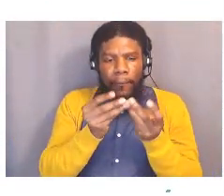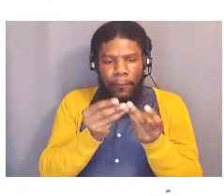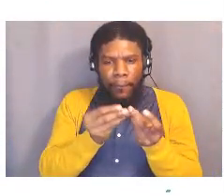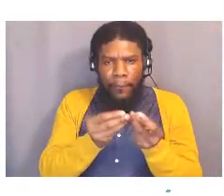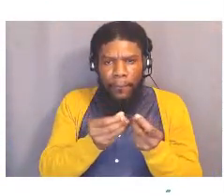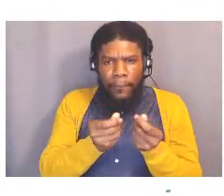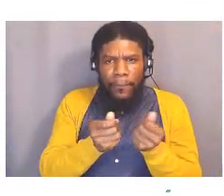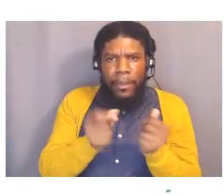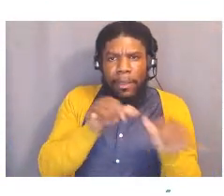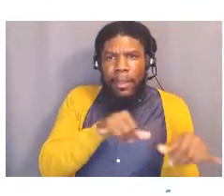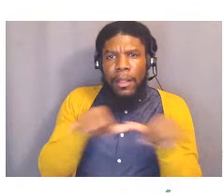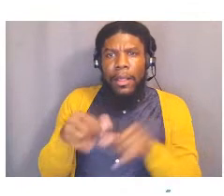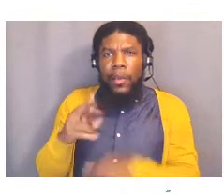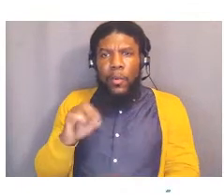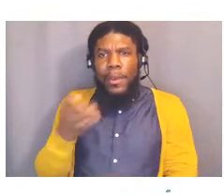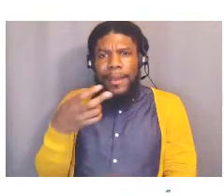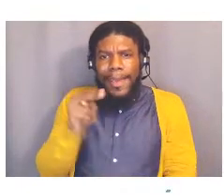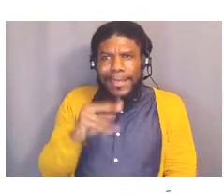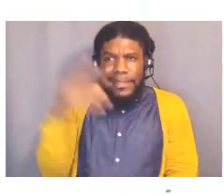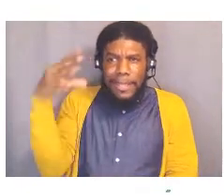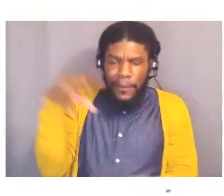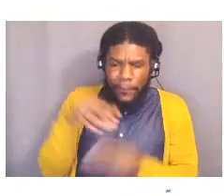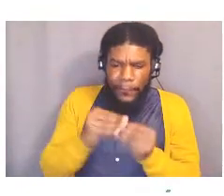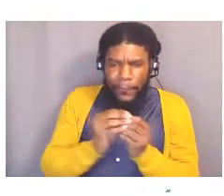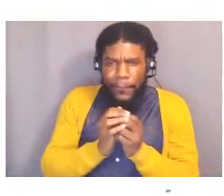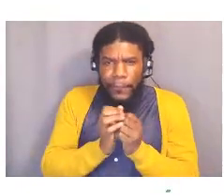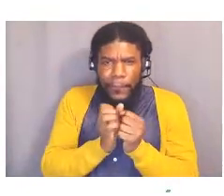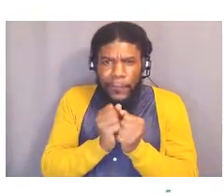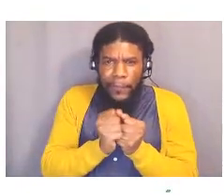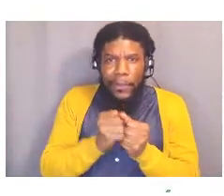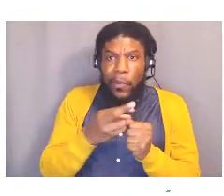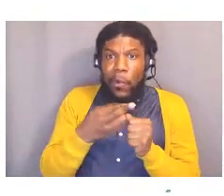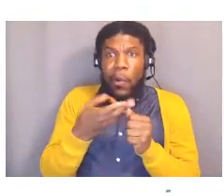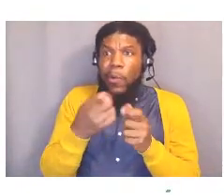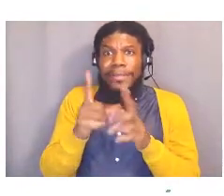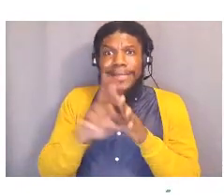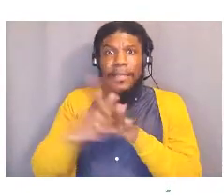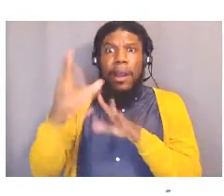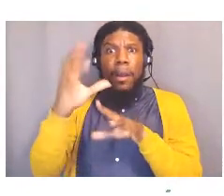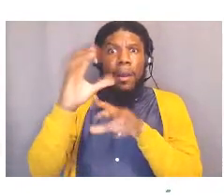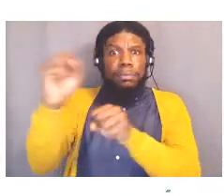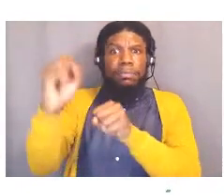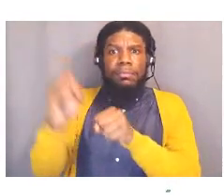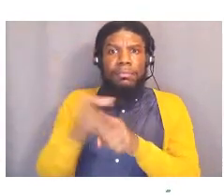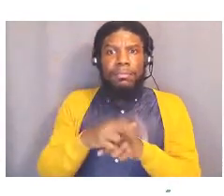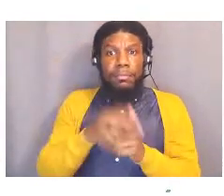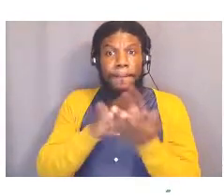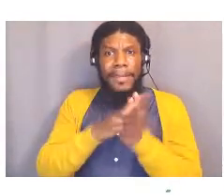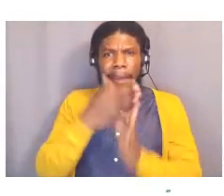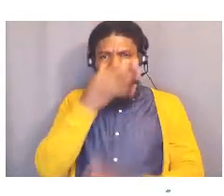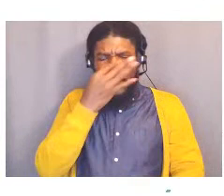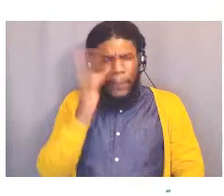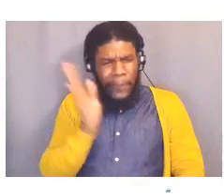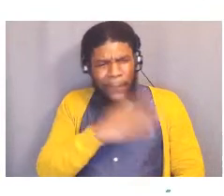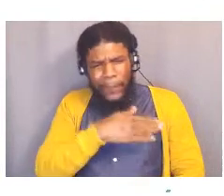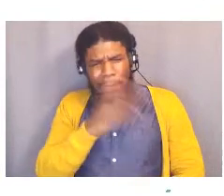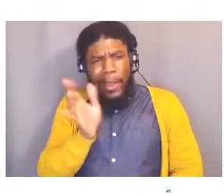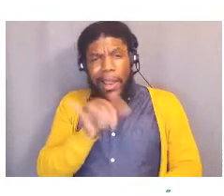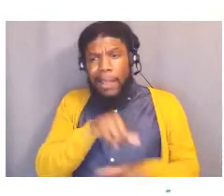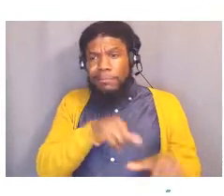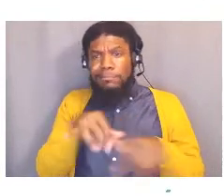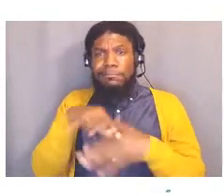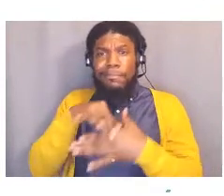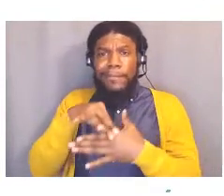like a sore and then run? Does it stink like rotten meat, or crust and